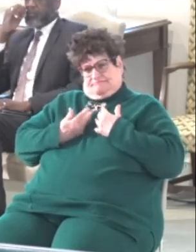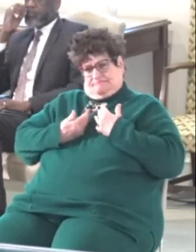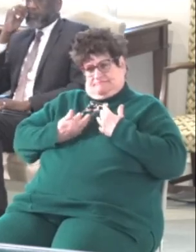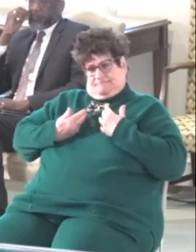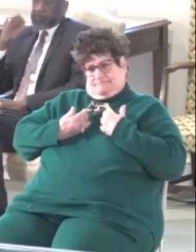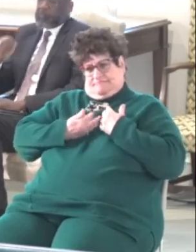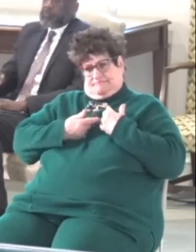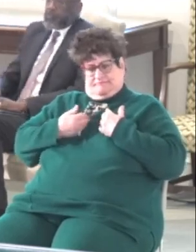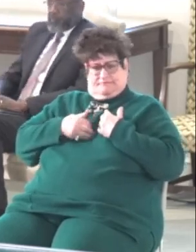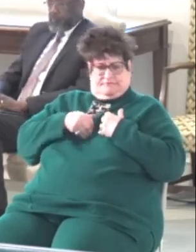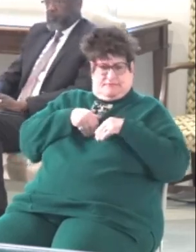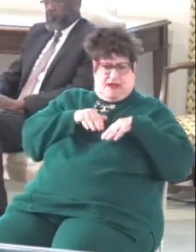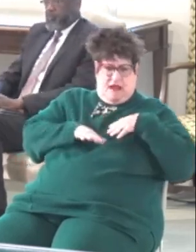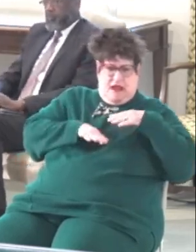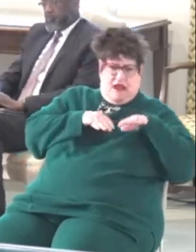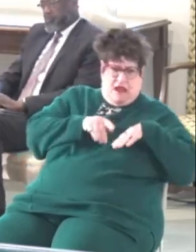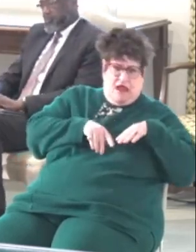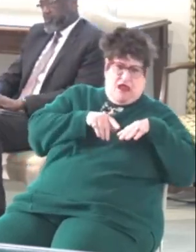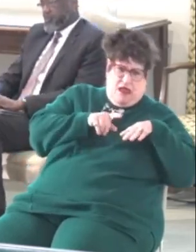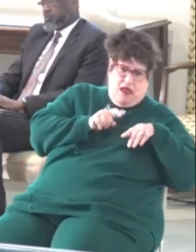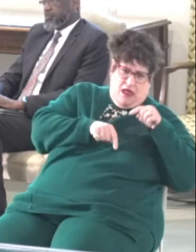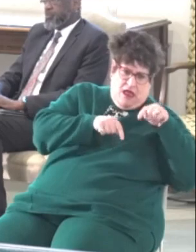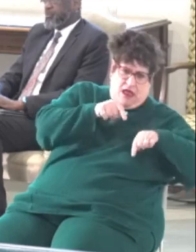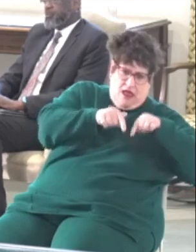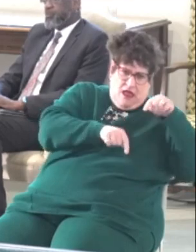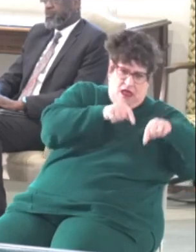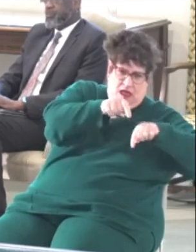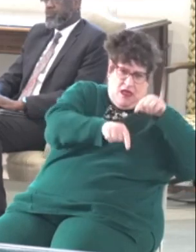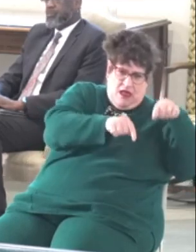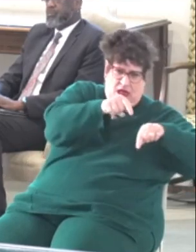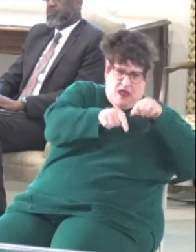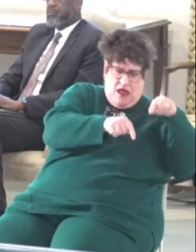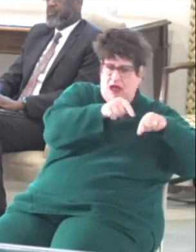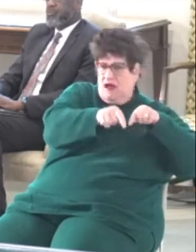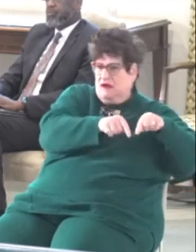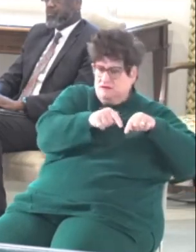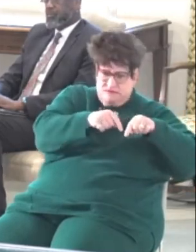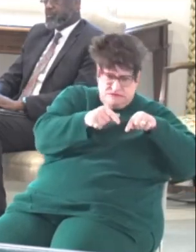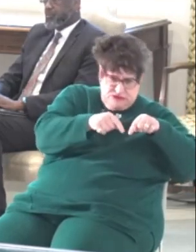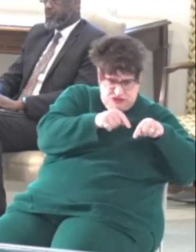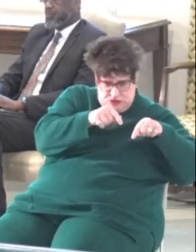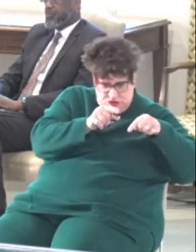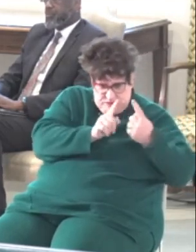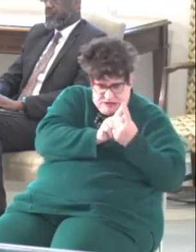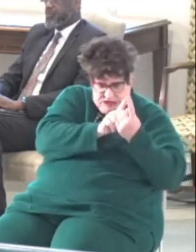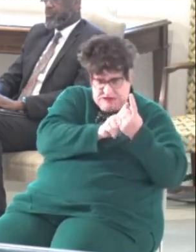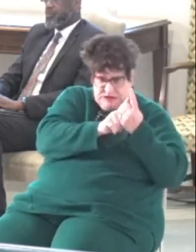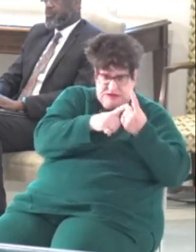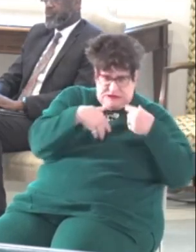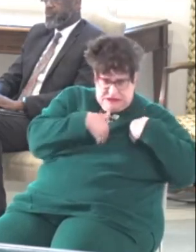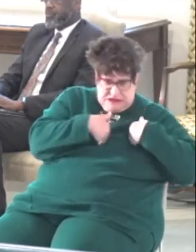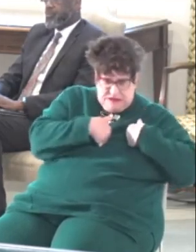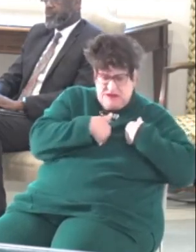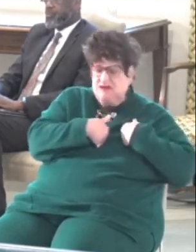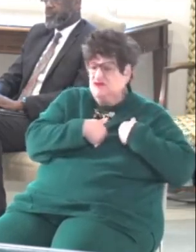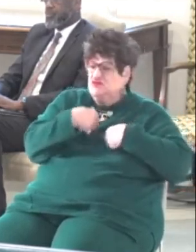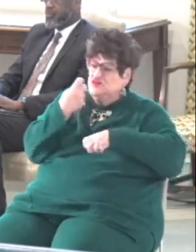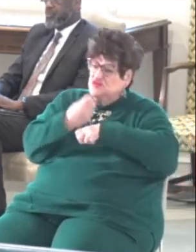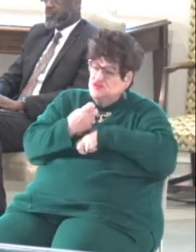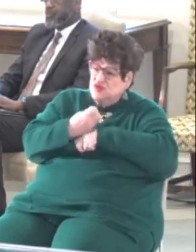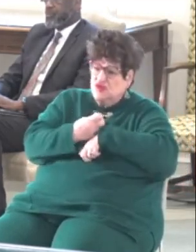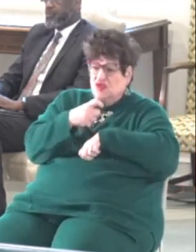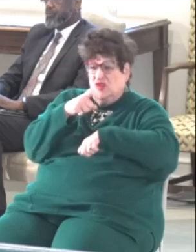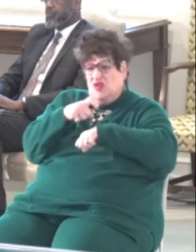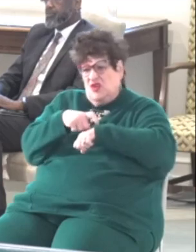the barn to greet the animals. But it made my job more difficult. I had to take the hay, break